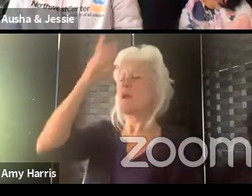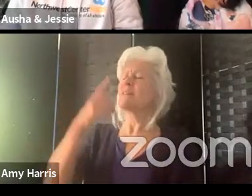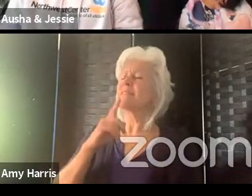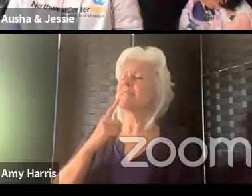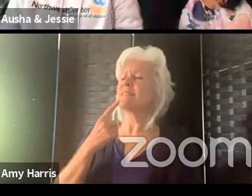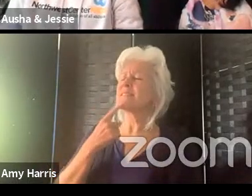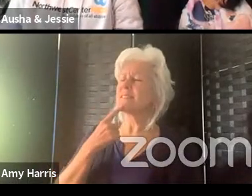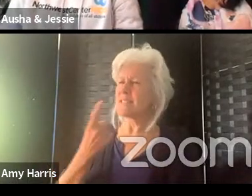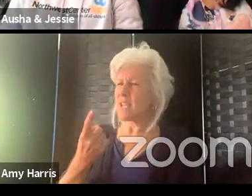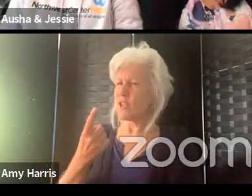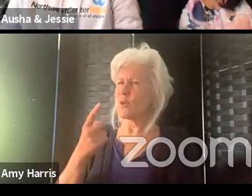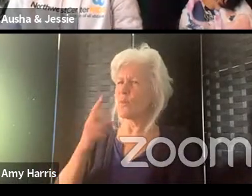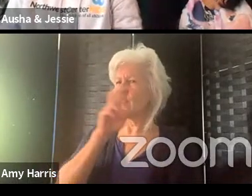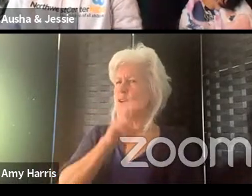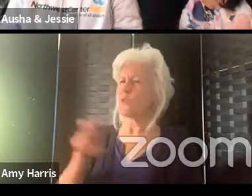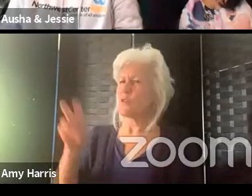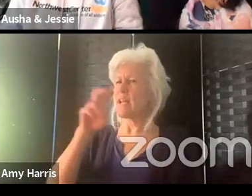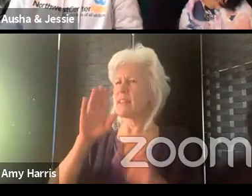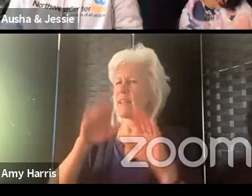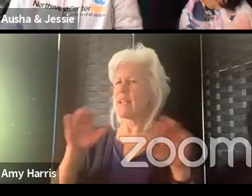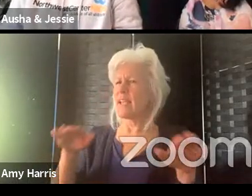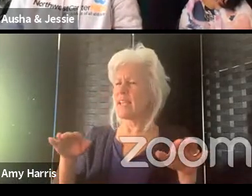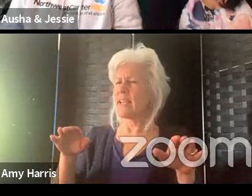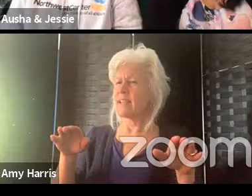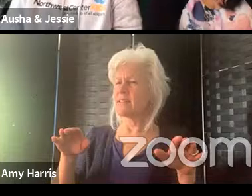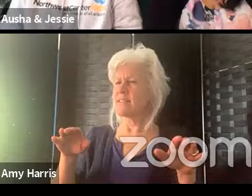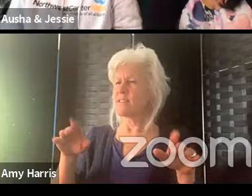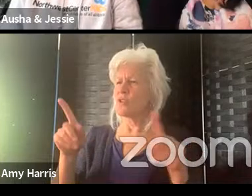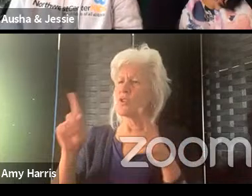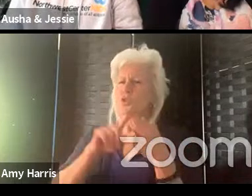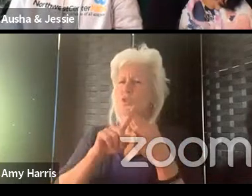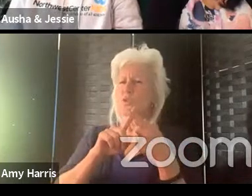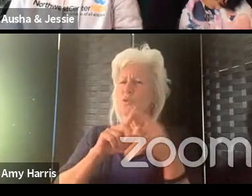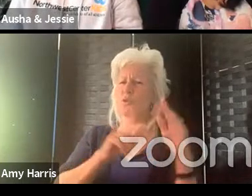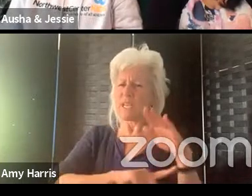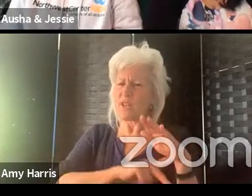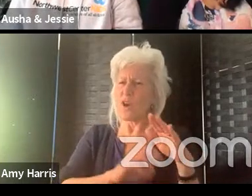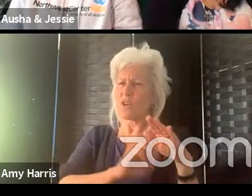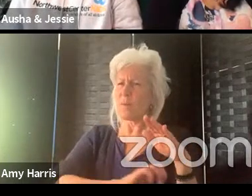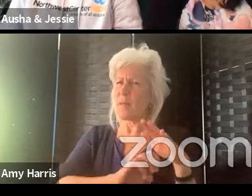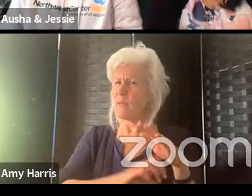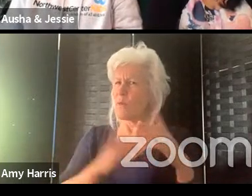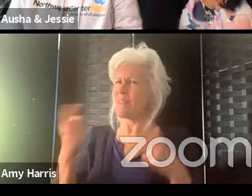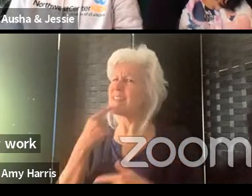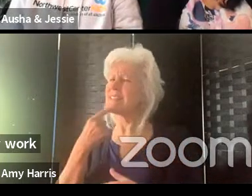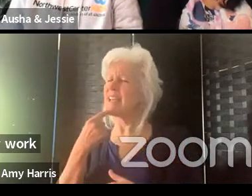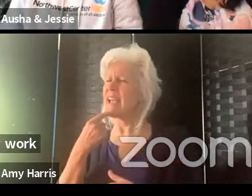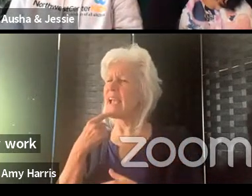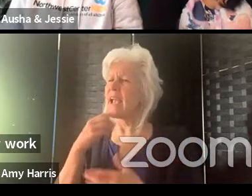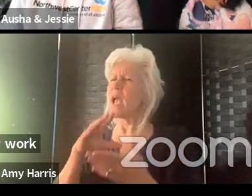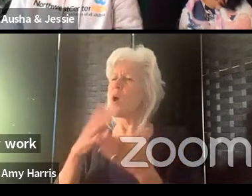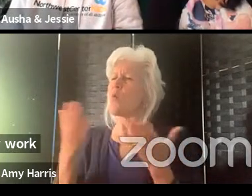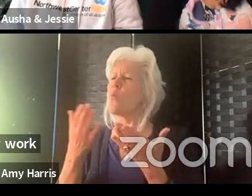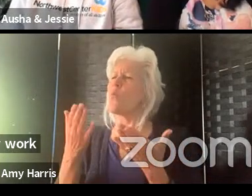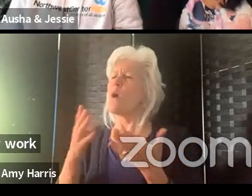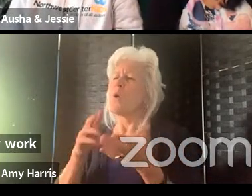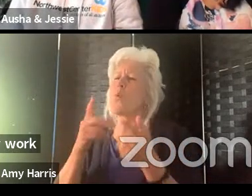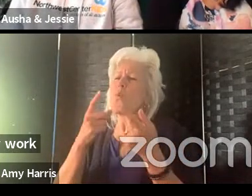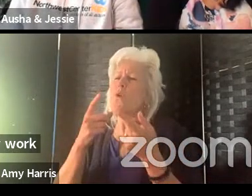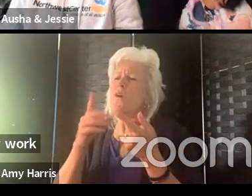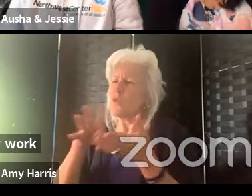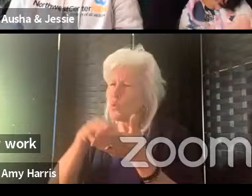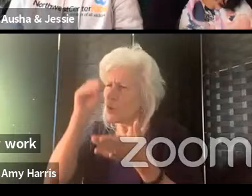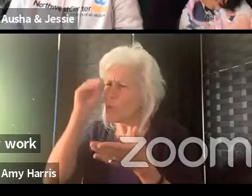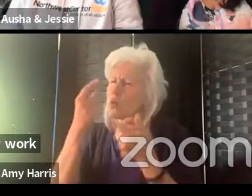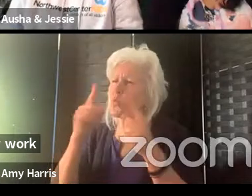their children from Northwest Center to kindergarten or elementary school? And what have you learned about what works for them and maybe